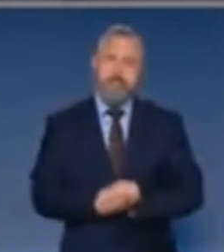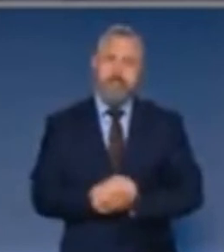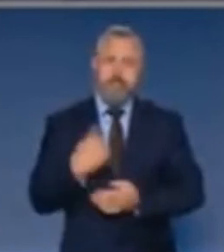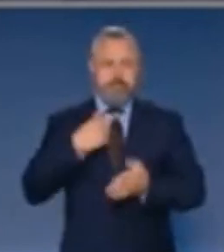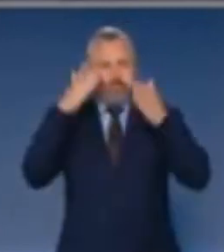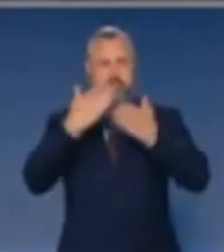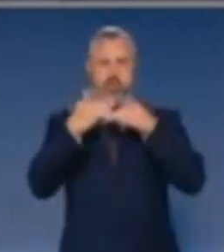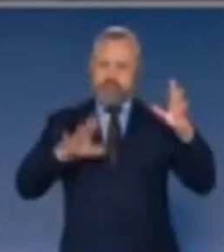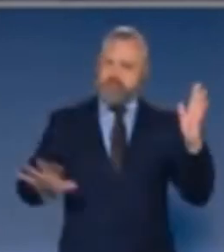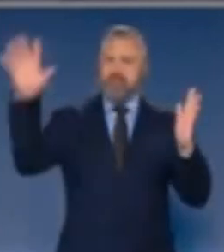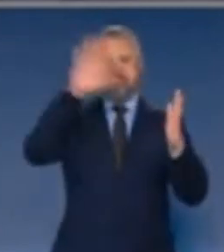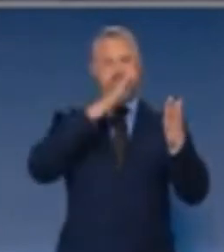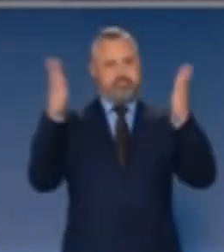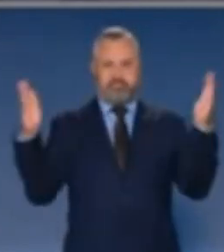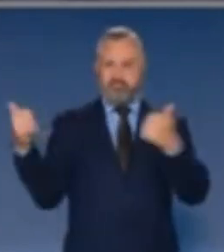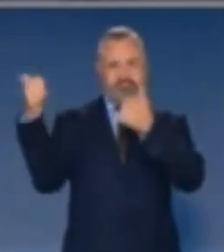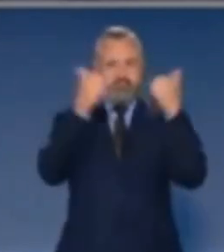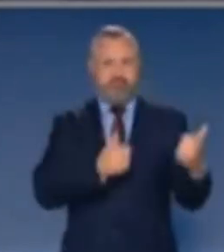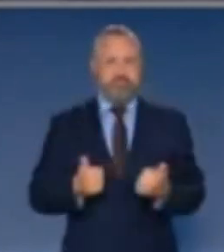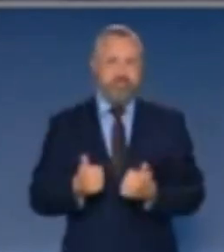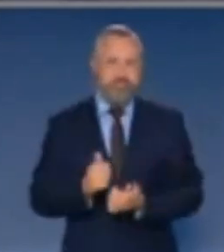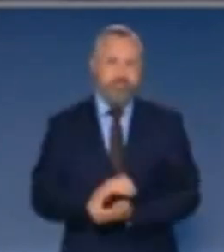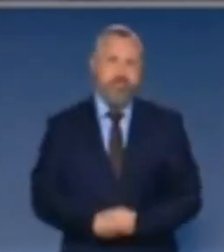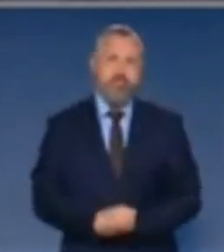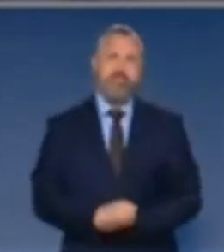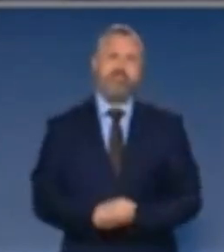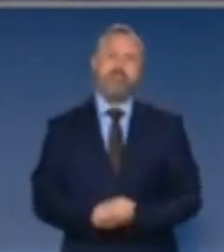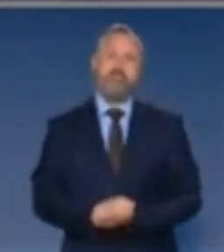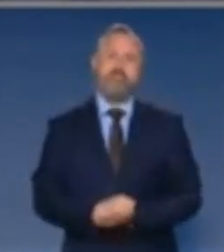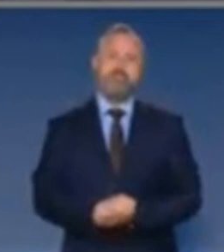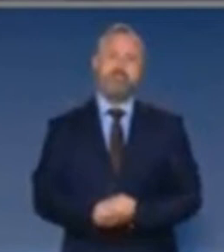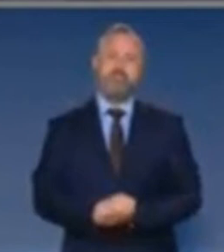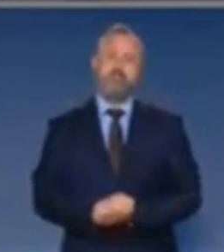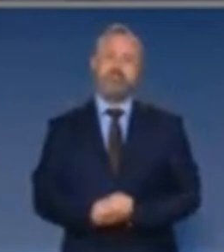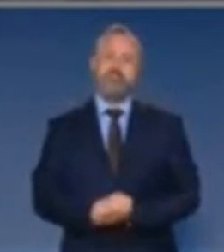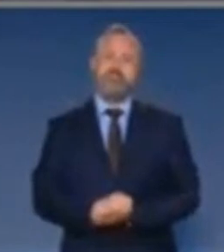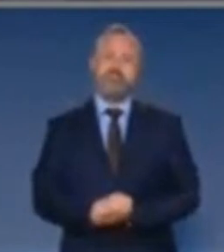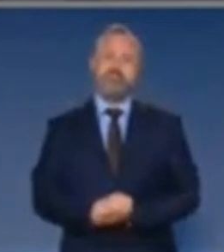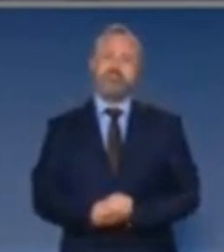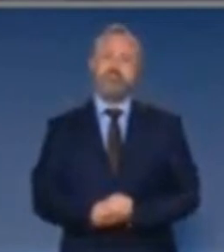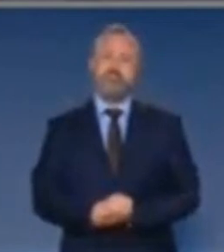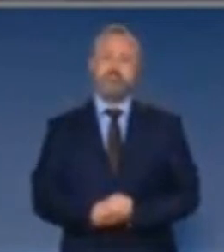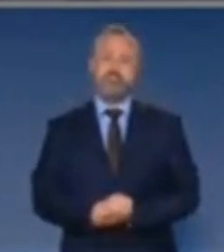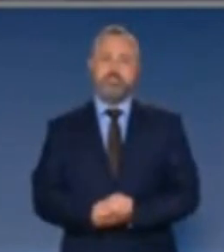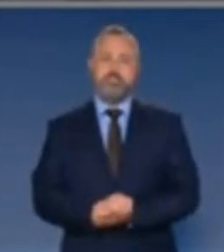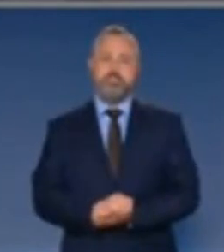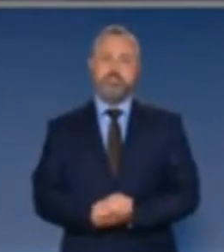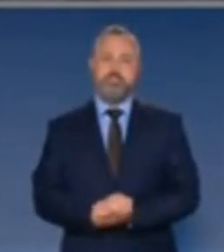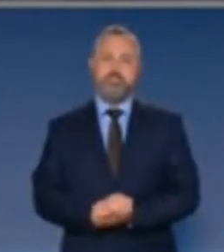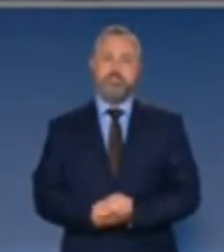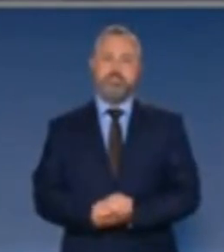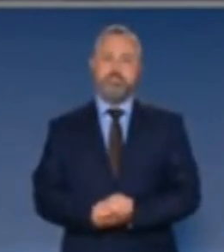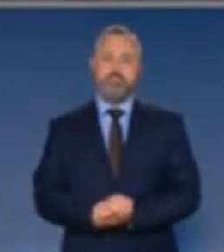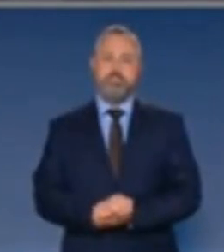are examples of DHL failing to deliver doses the correct amount or at all to aged